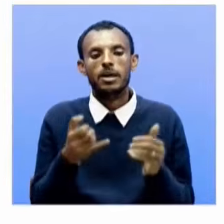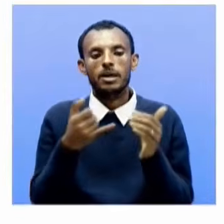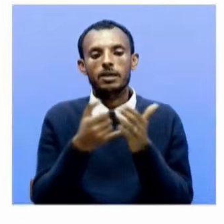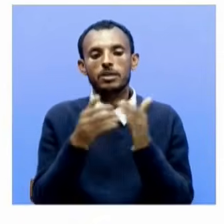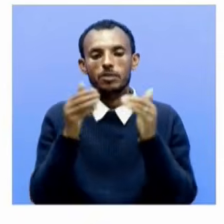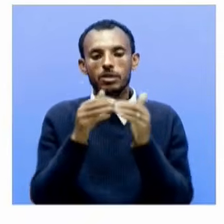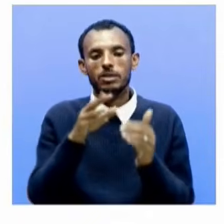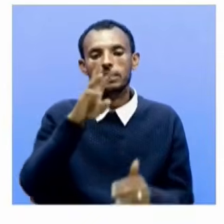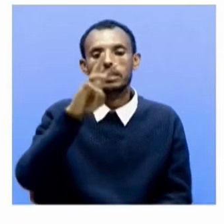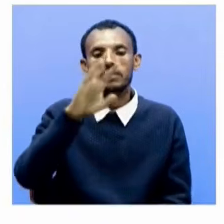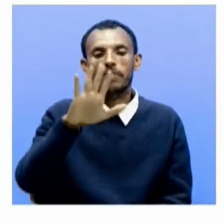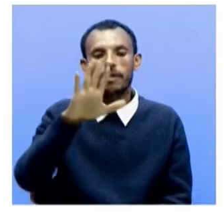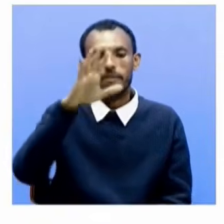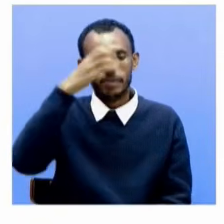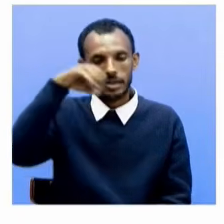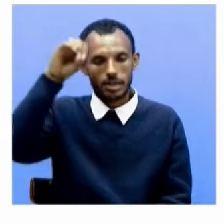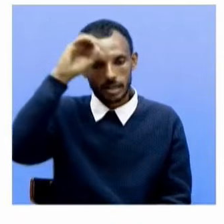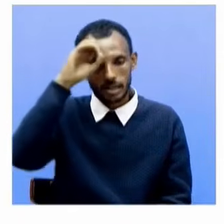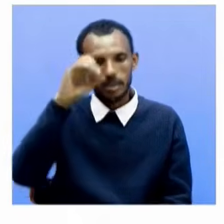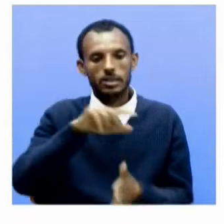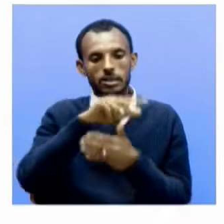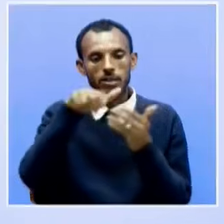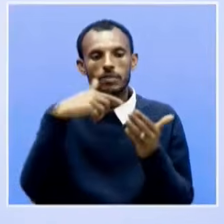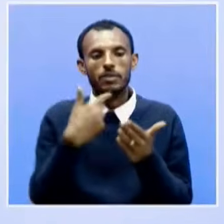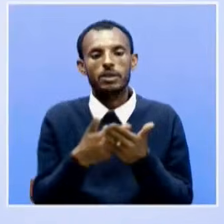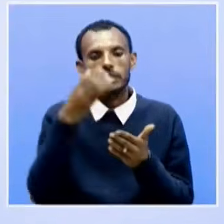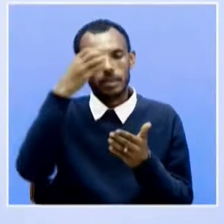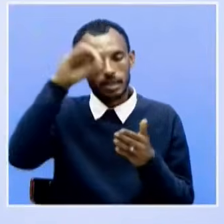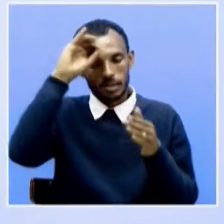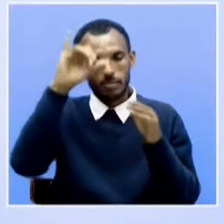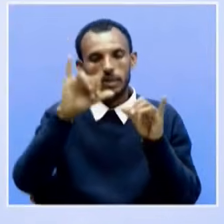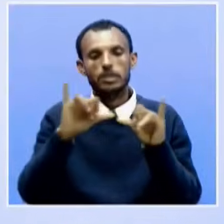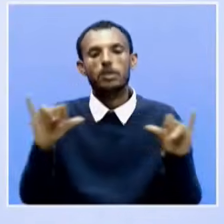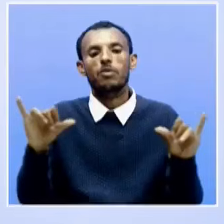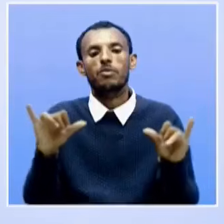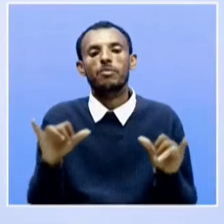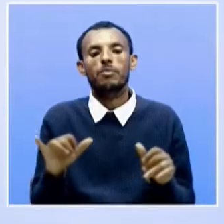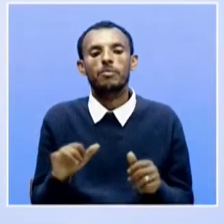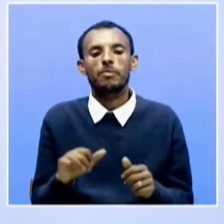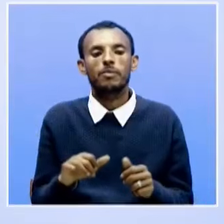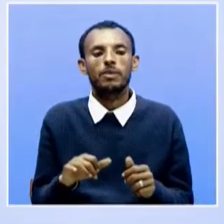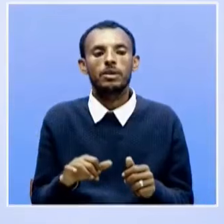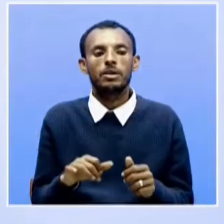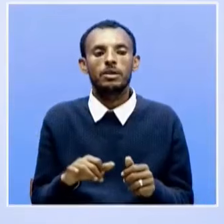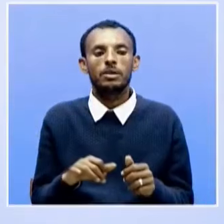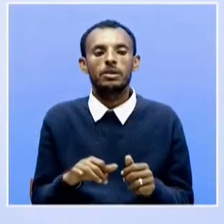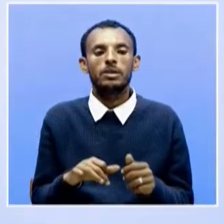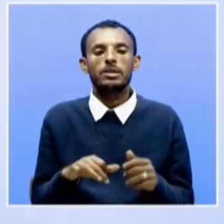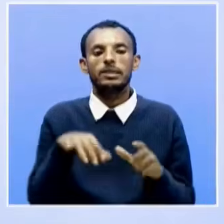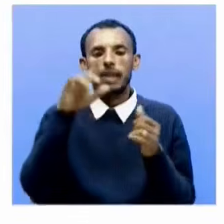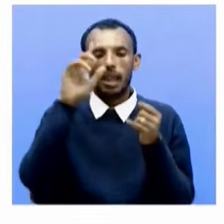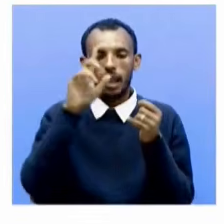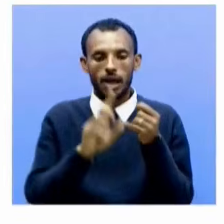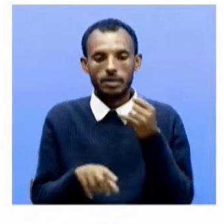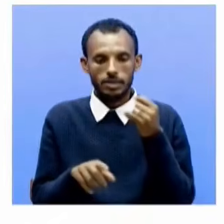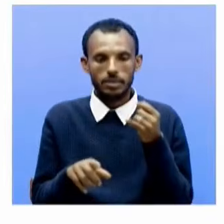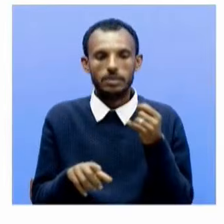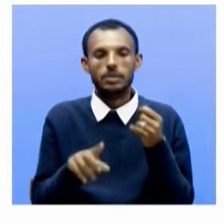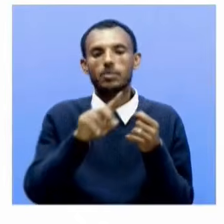around 65 degree. Therefore, the degree measure of the last one